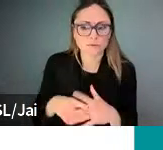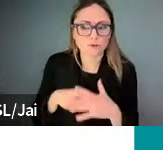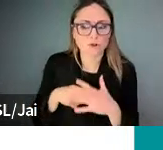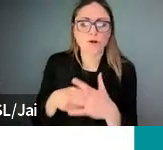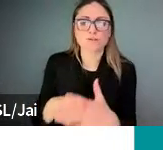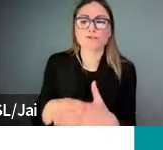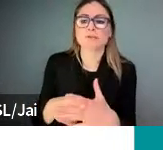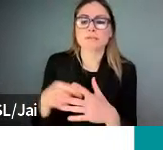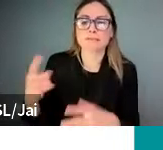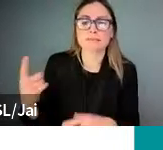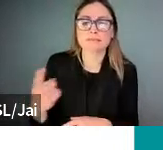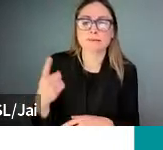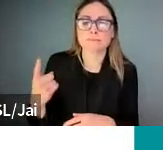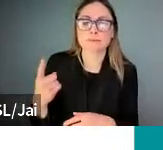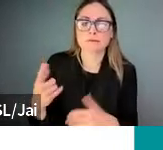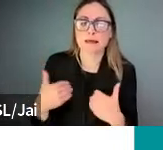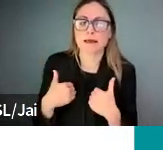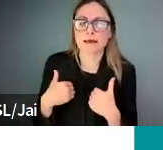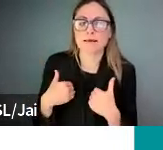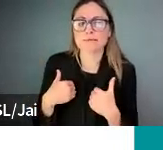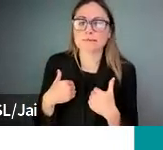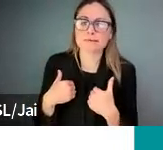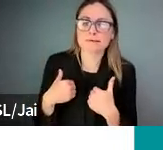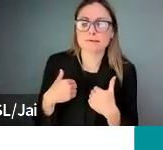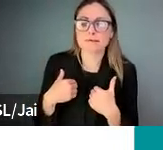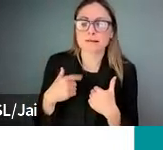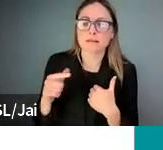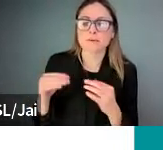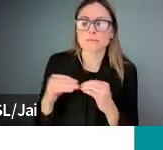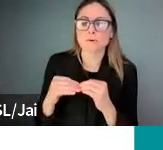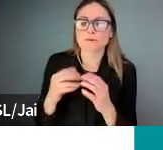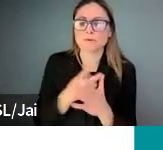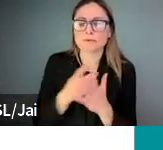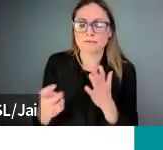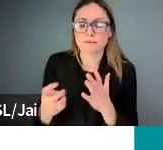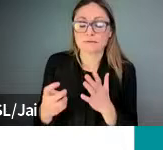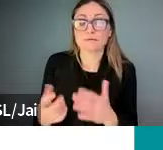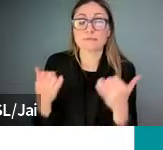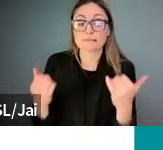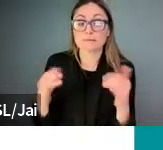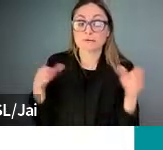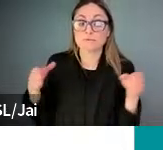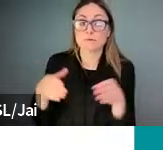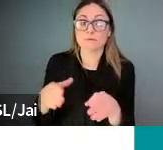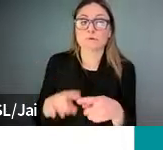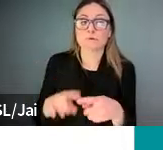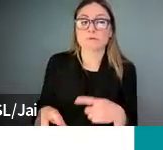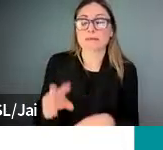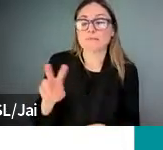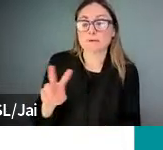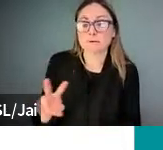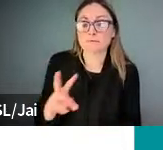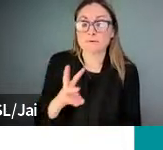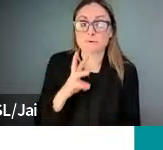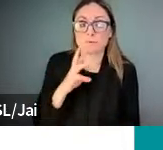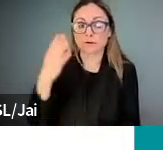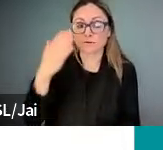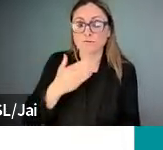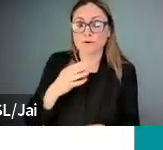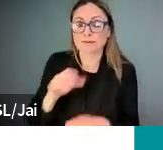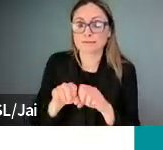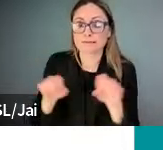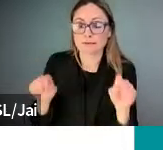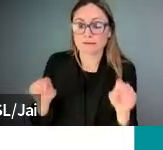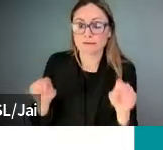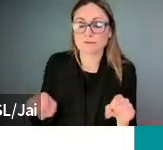that has a little bit more meat for you to dive into. So today we're going to focus on the Vancouver Waterfront Station, and then we'll